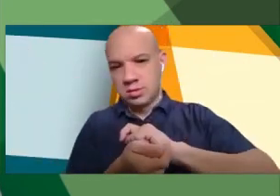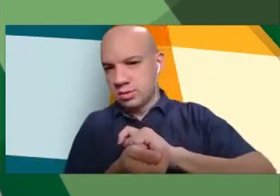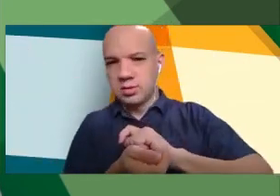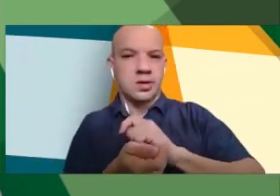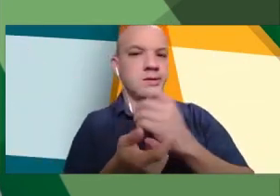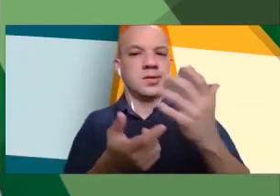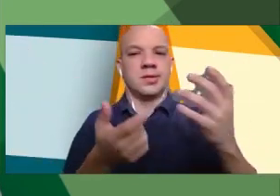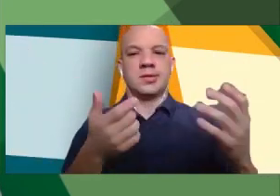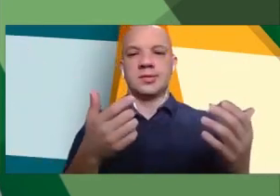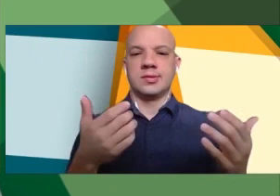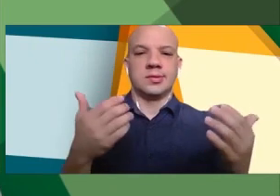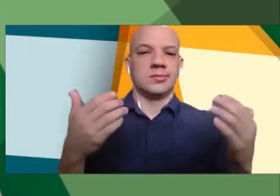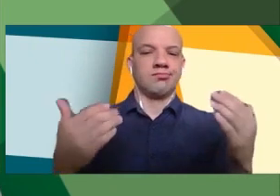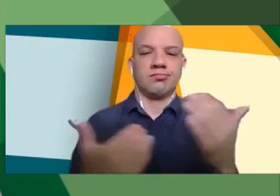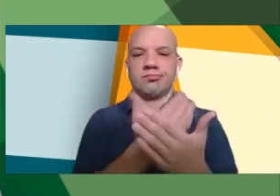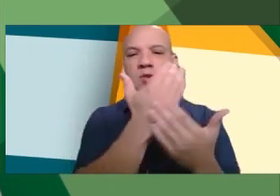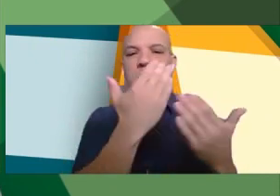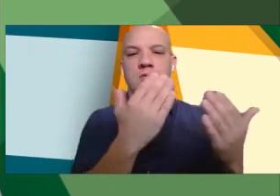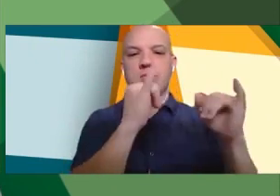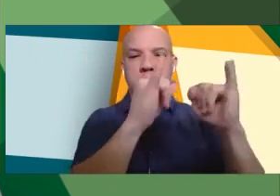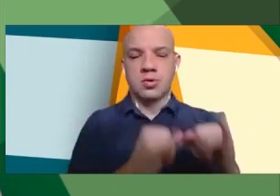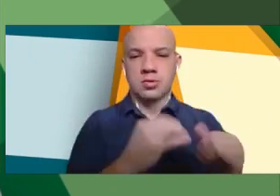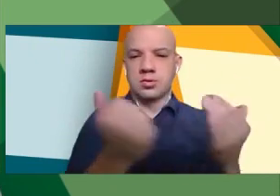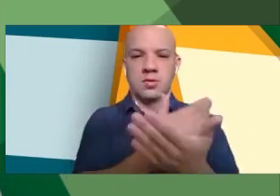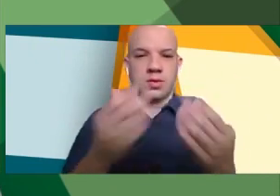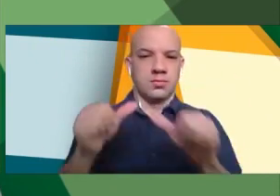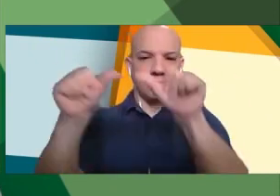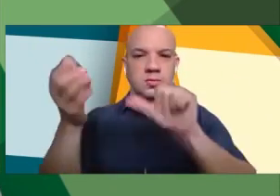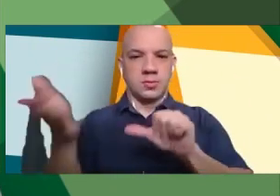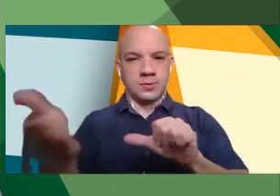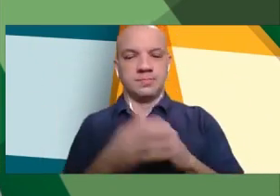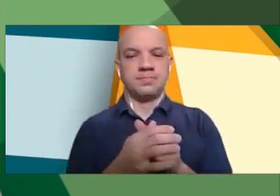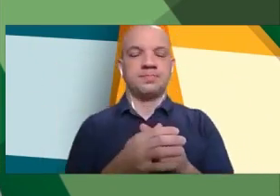to our original instructions and documents.